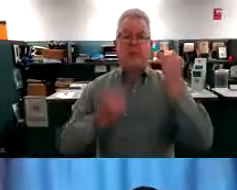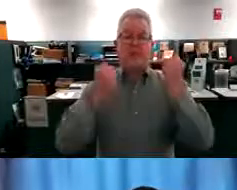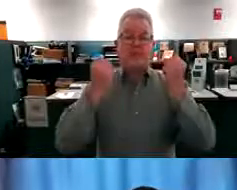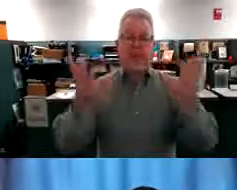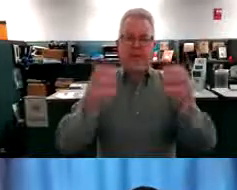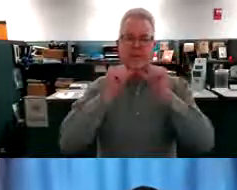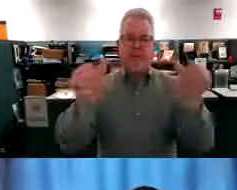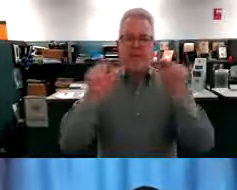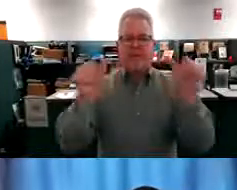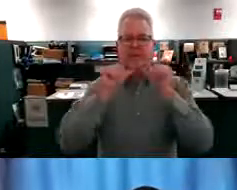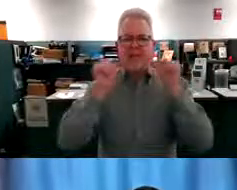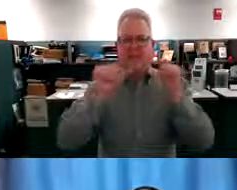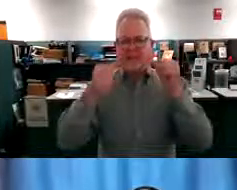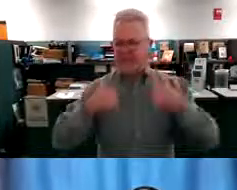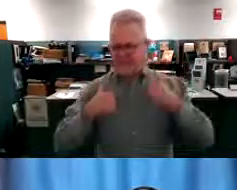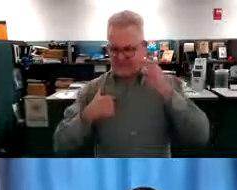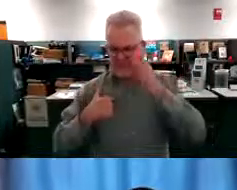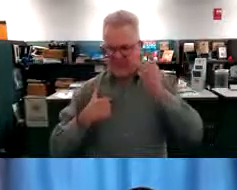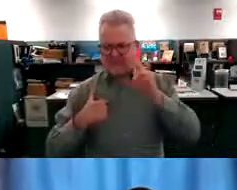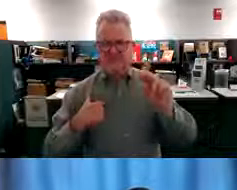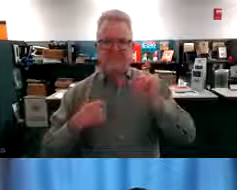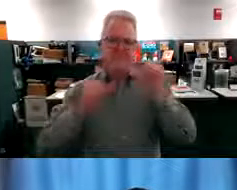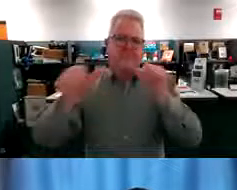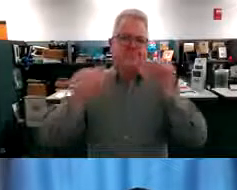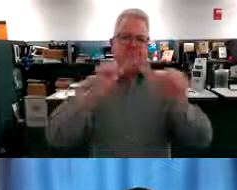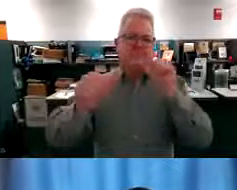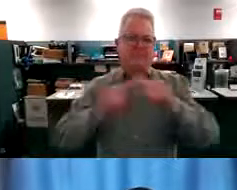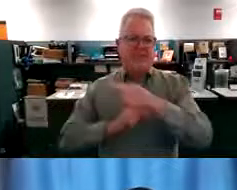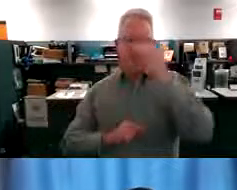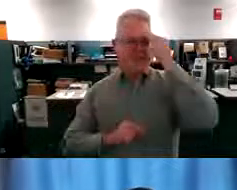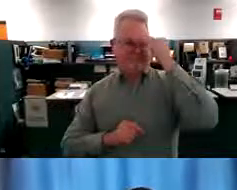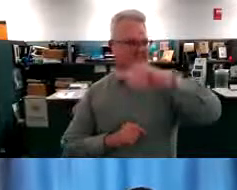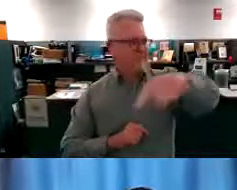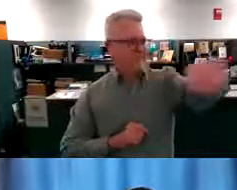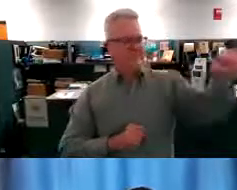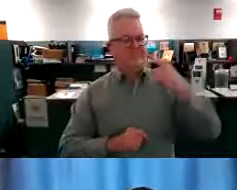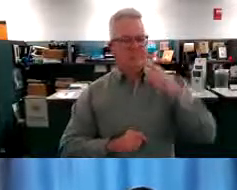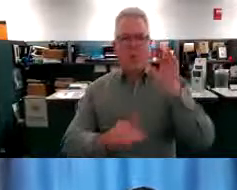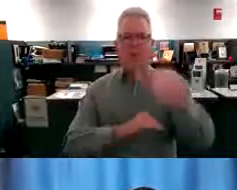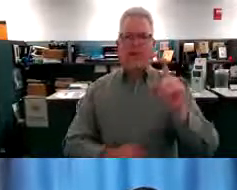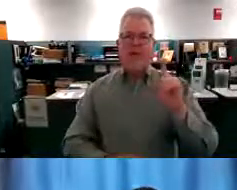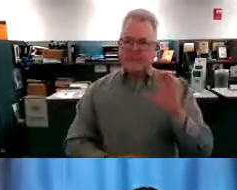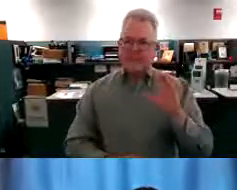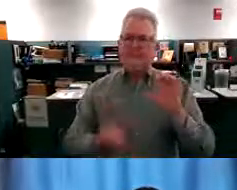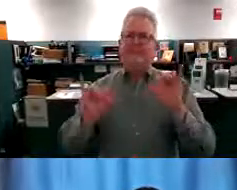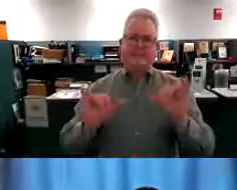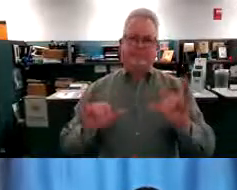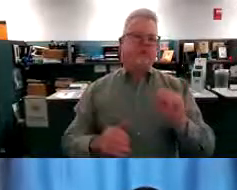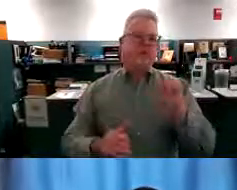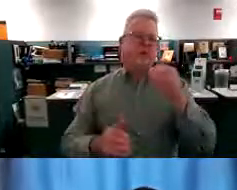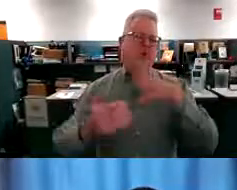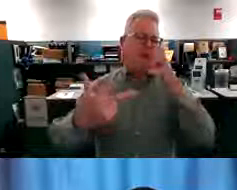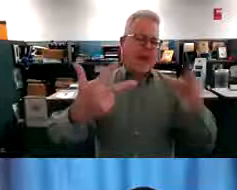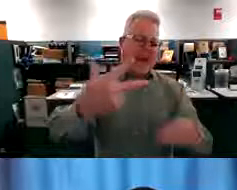they said, no, there's over 100, because there's many who live in denial, who don't accept that deafblind status.